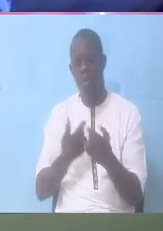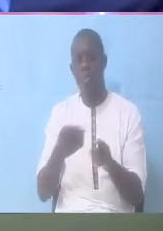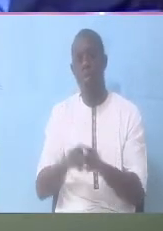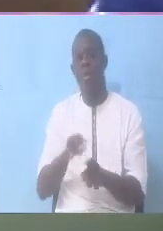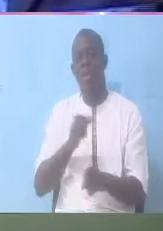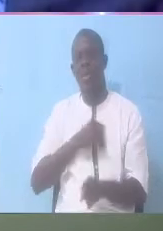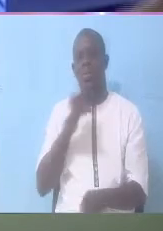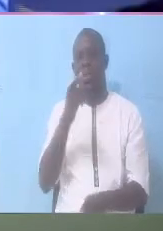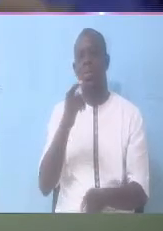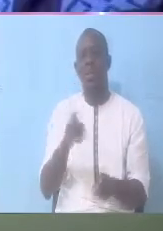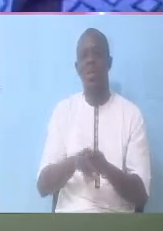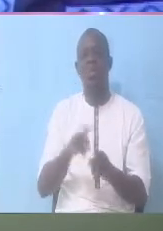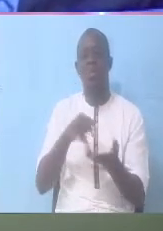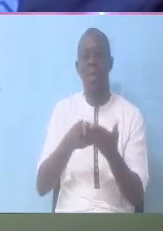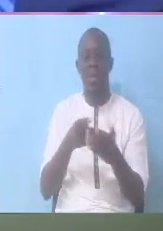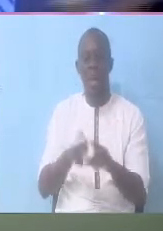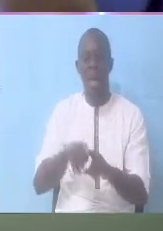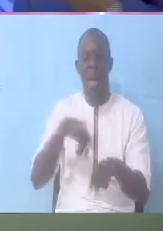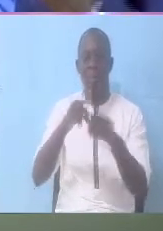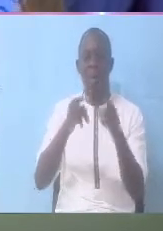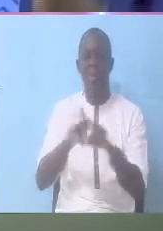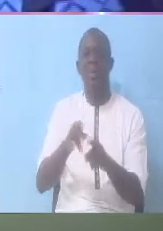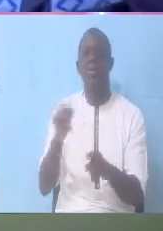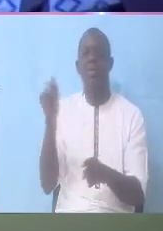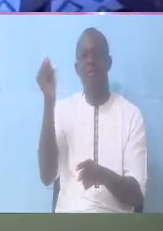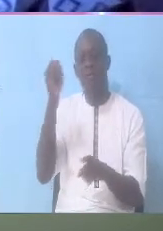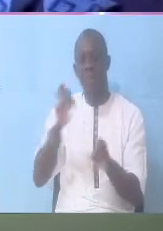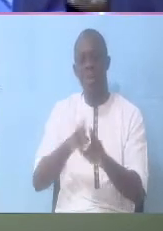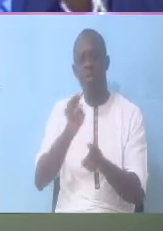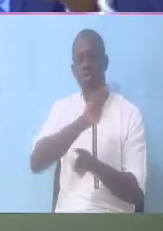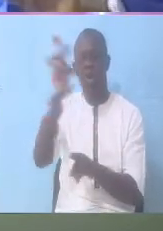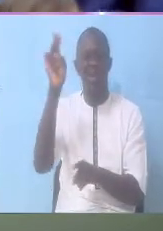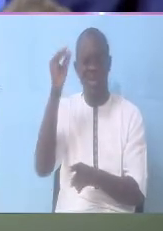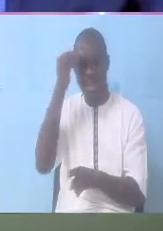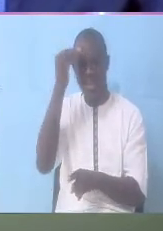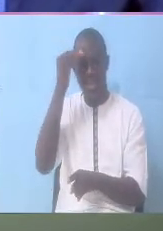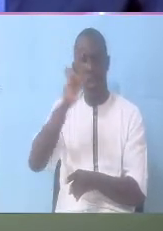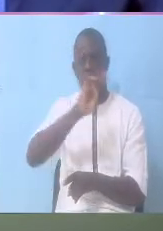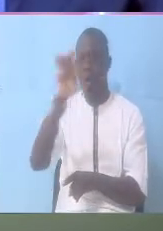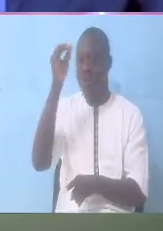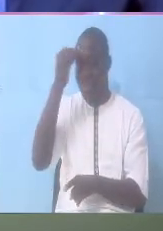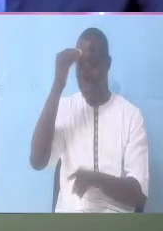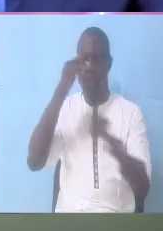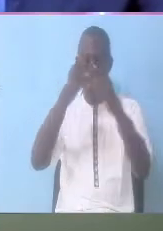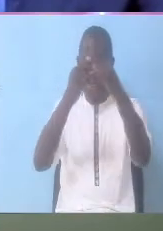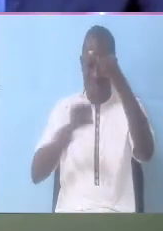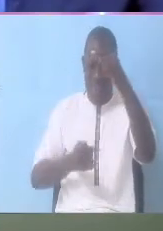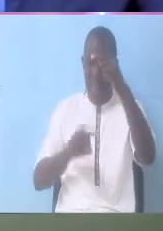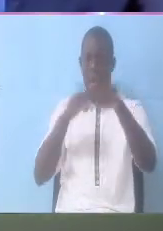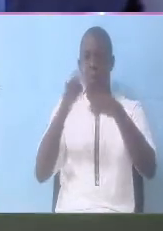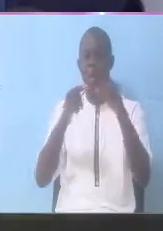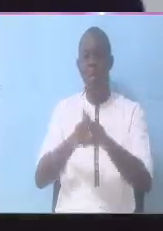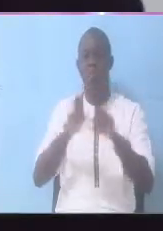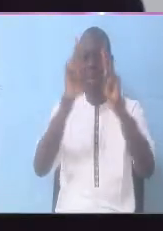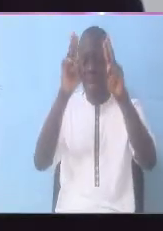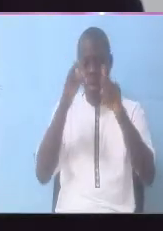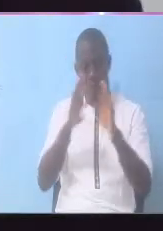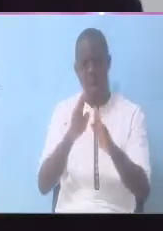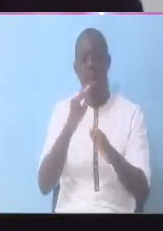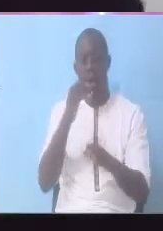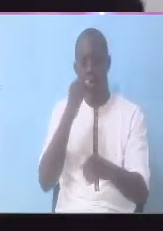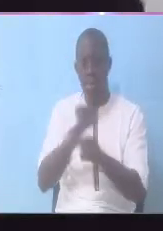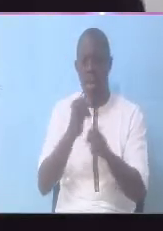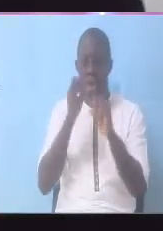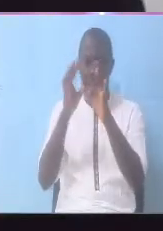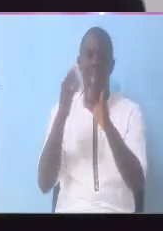job. So will you give me, okay, you have your own belief. You have your own belief. Allow me to explain every single